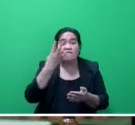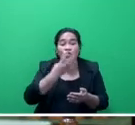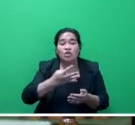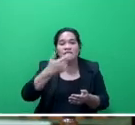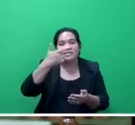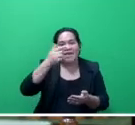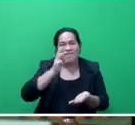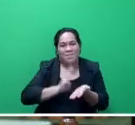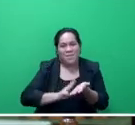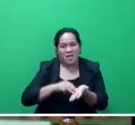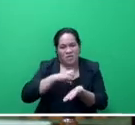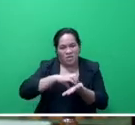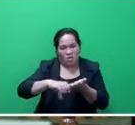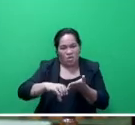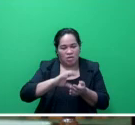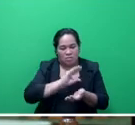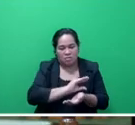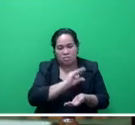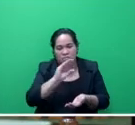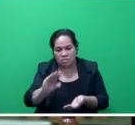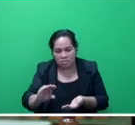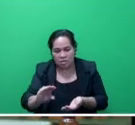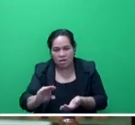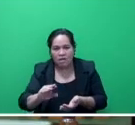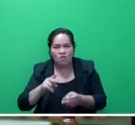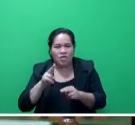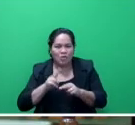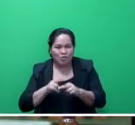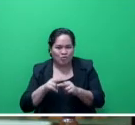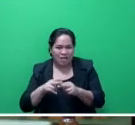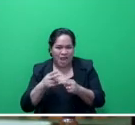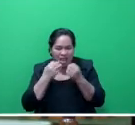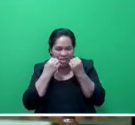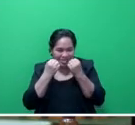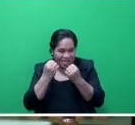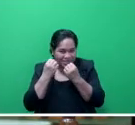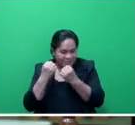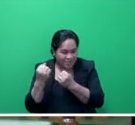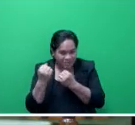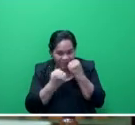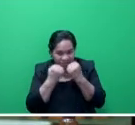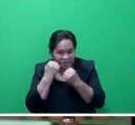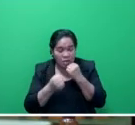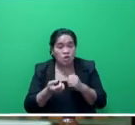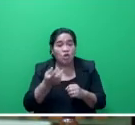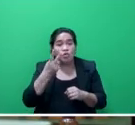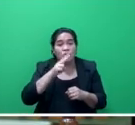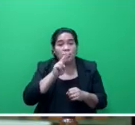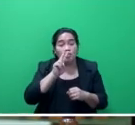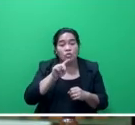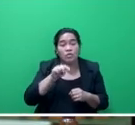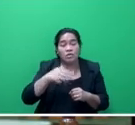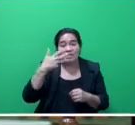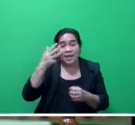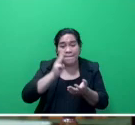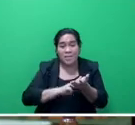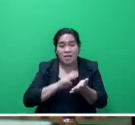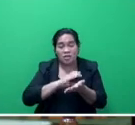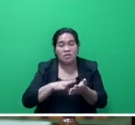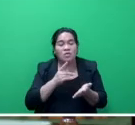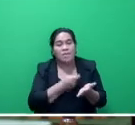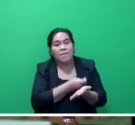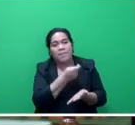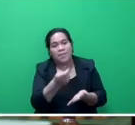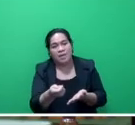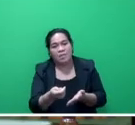million for the sugarcane price support. This includes around $22.9 million for the additional top-up payment required